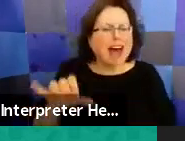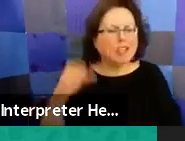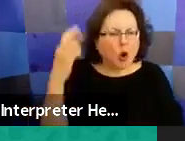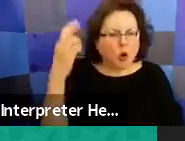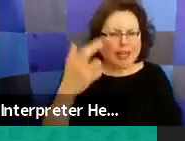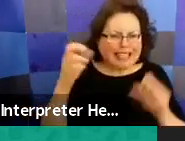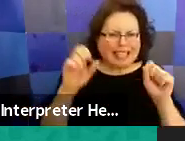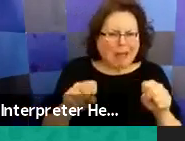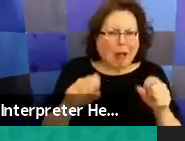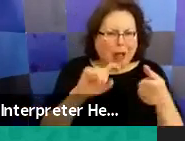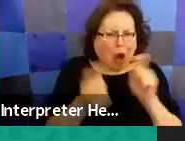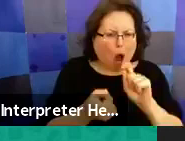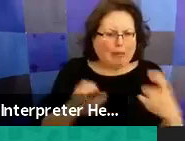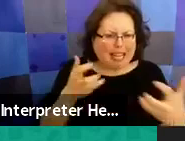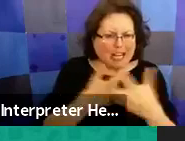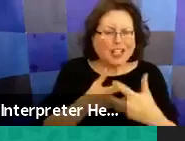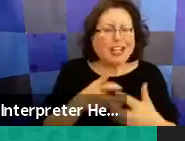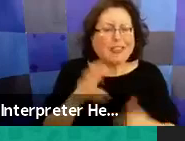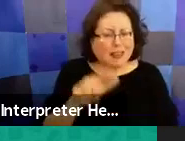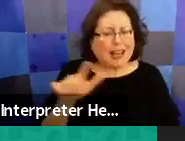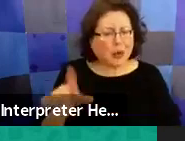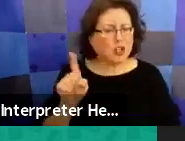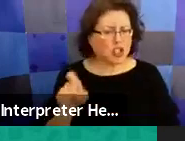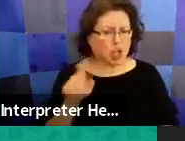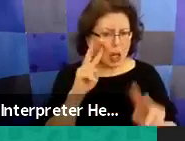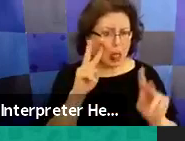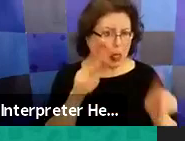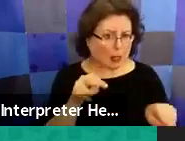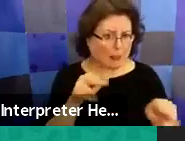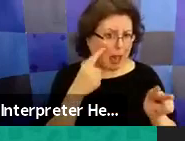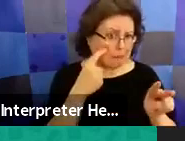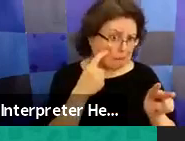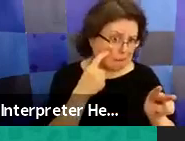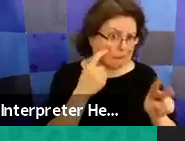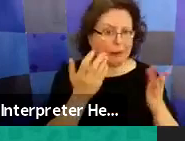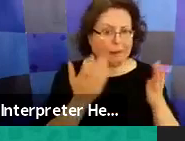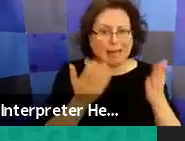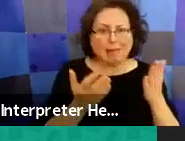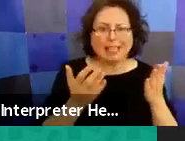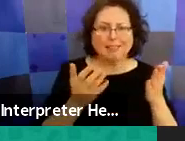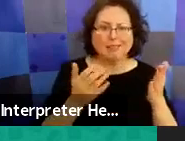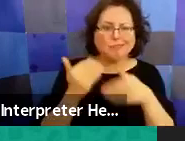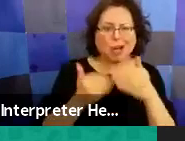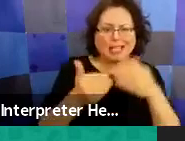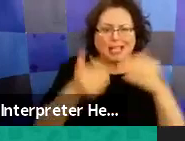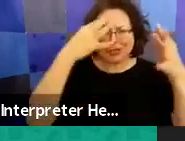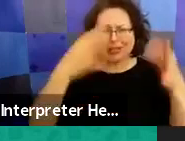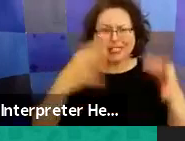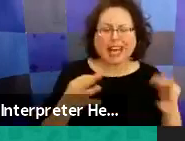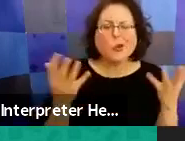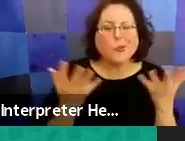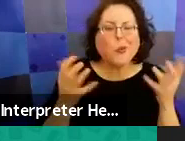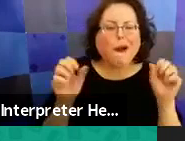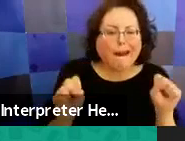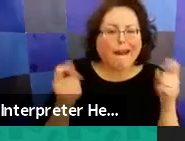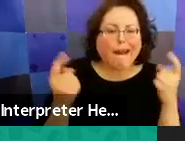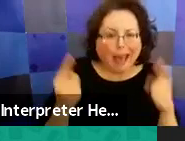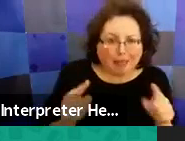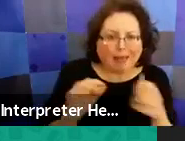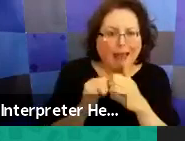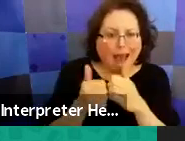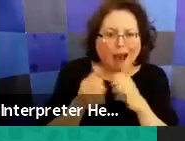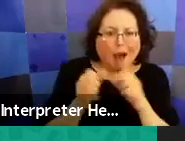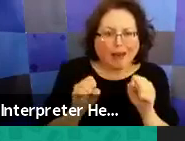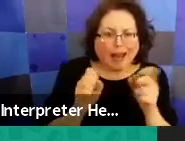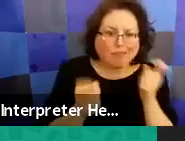landlord would want to look at and enter into a process to determine what can we do. I'm